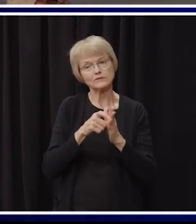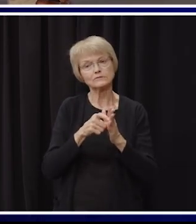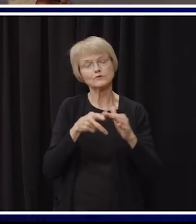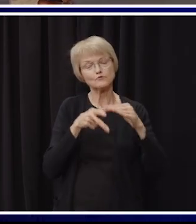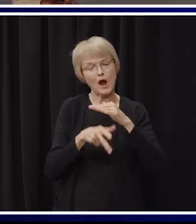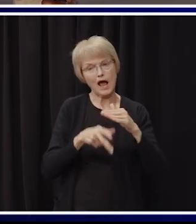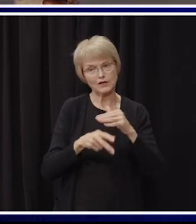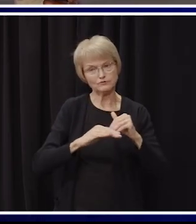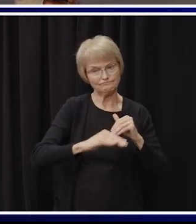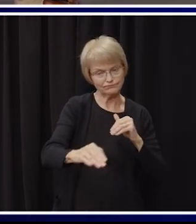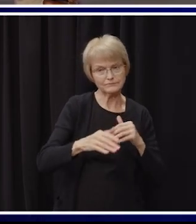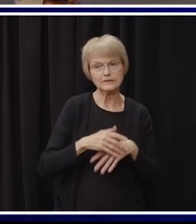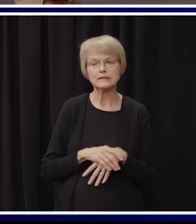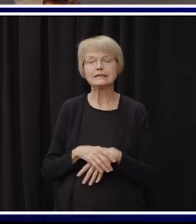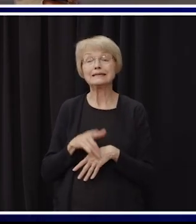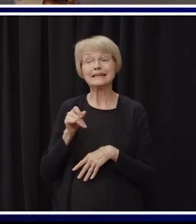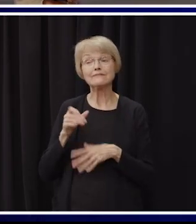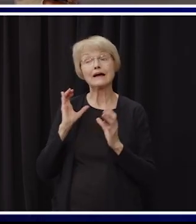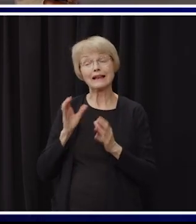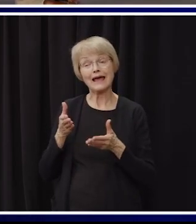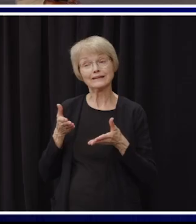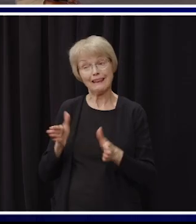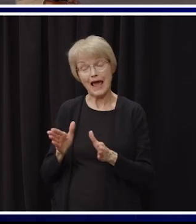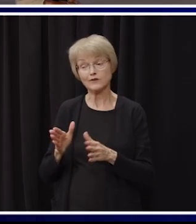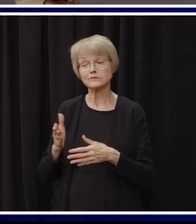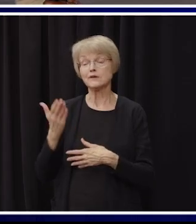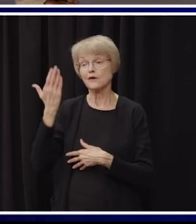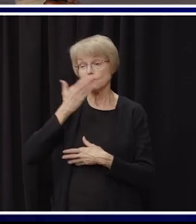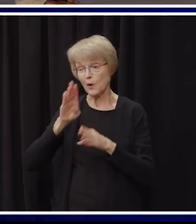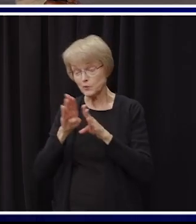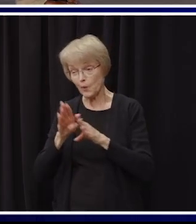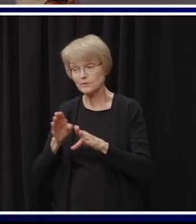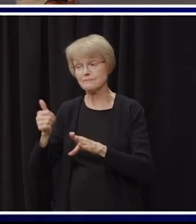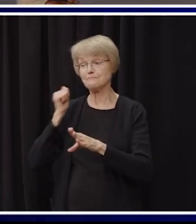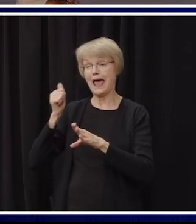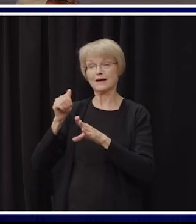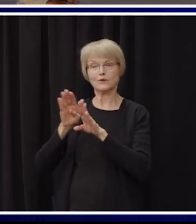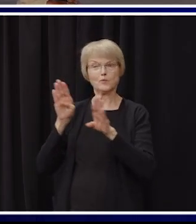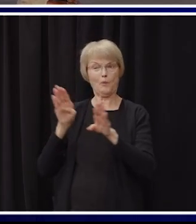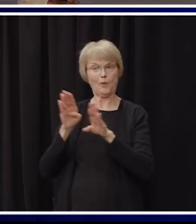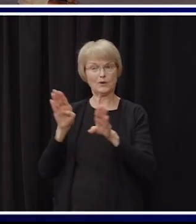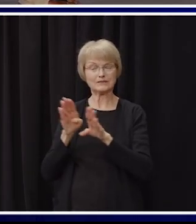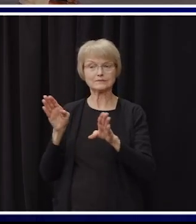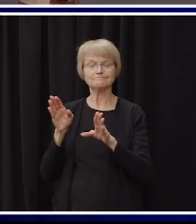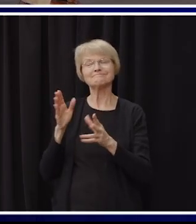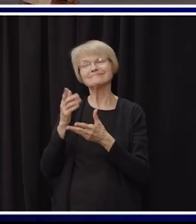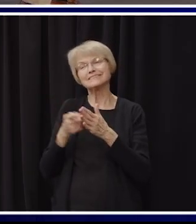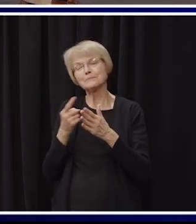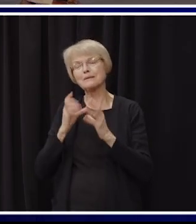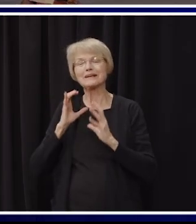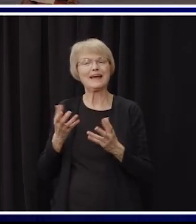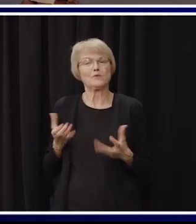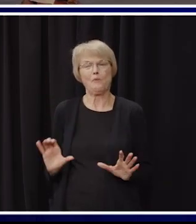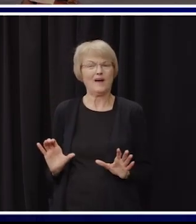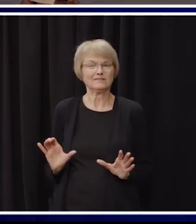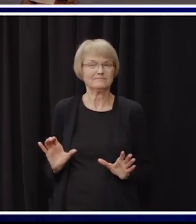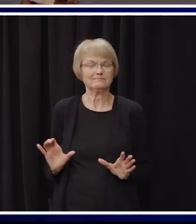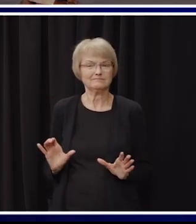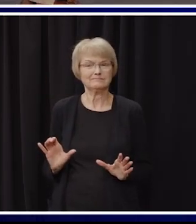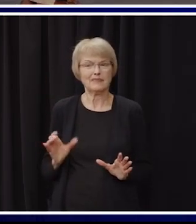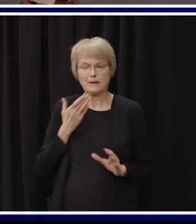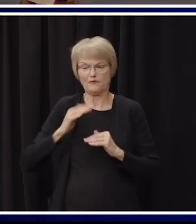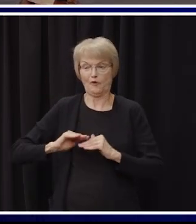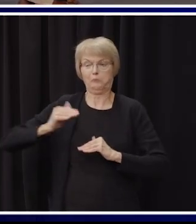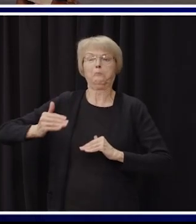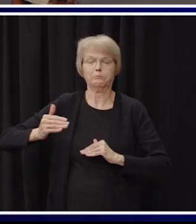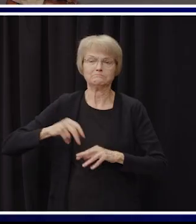the front door and the rear doors to the rear patios. Sometimes they have different reasons why they don't want that, but most of the